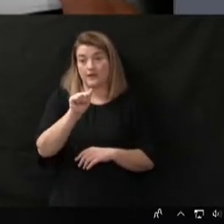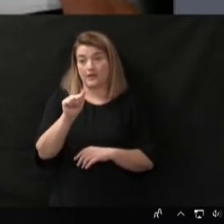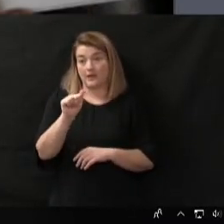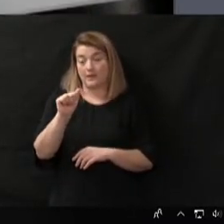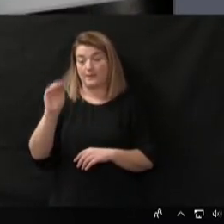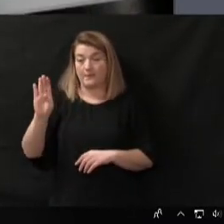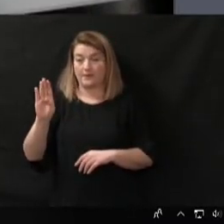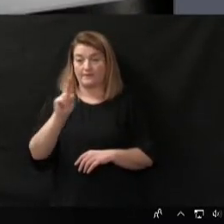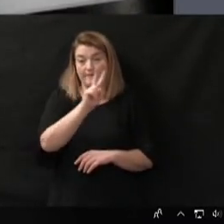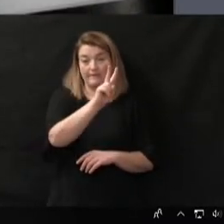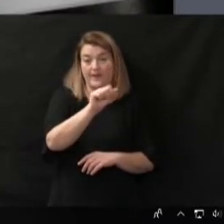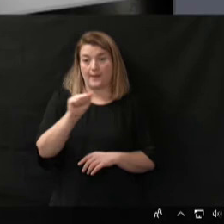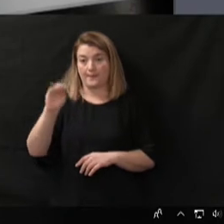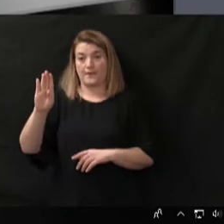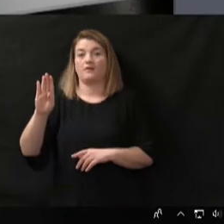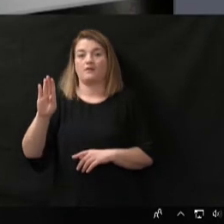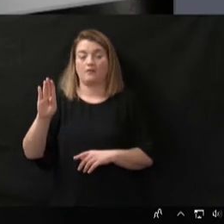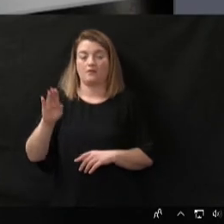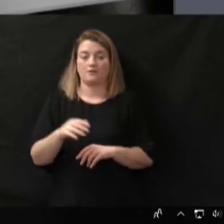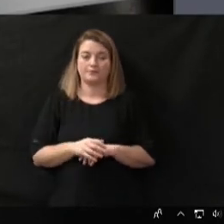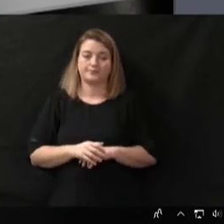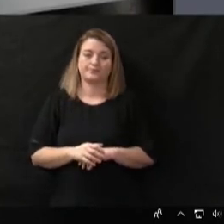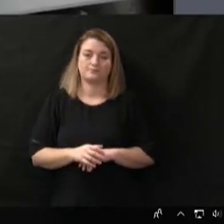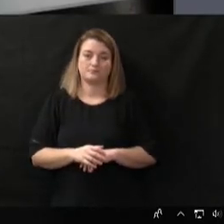Ab, vab.